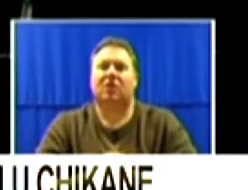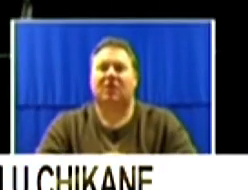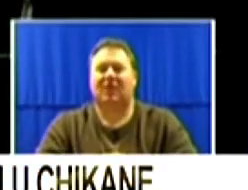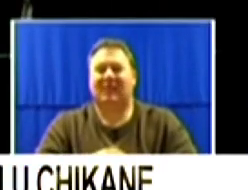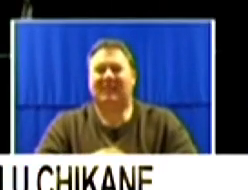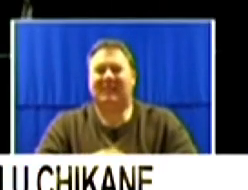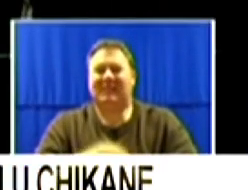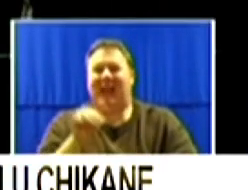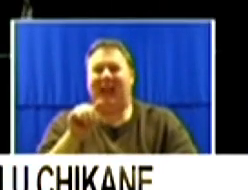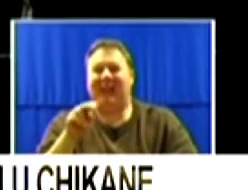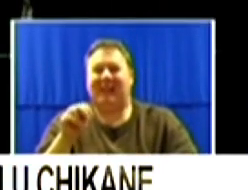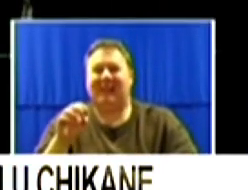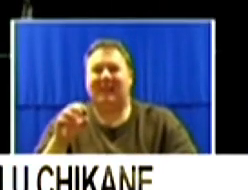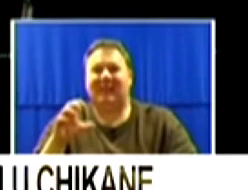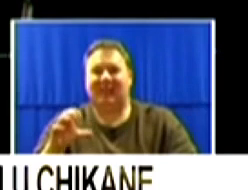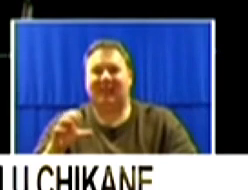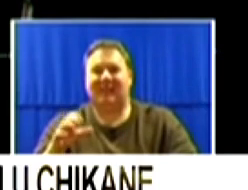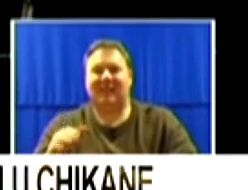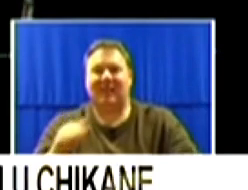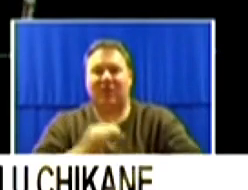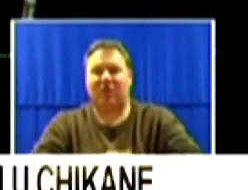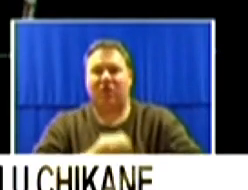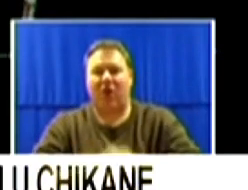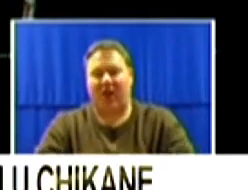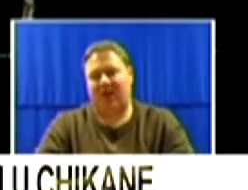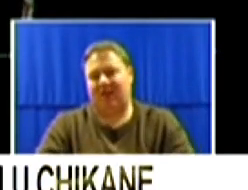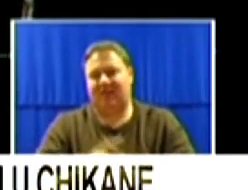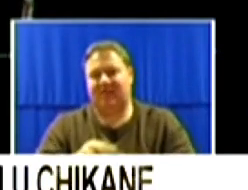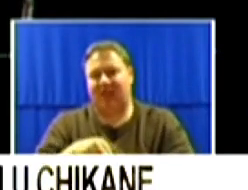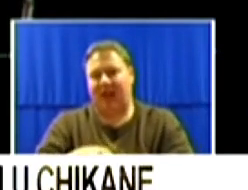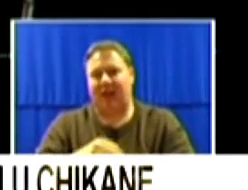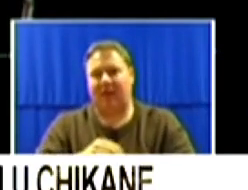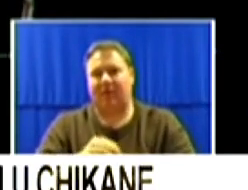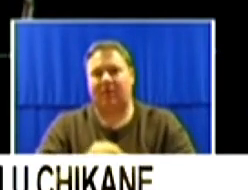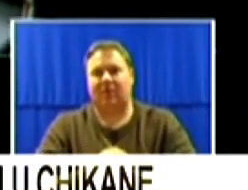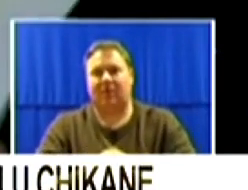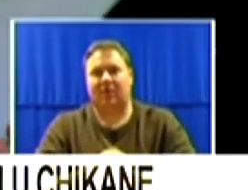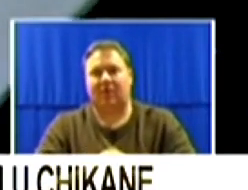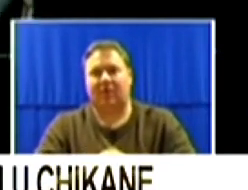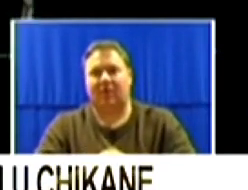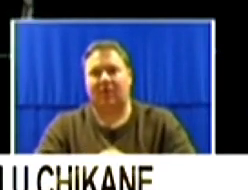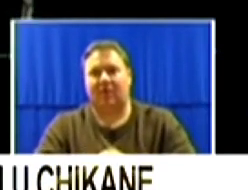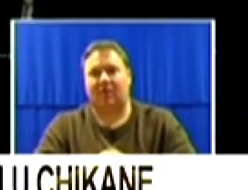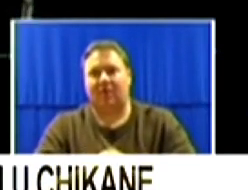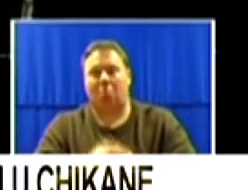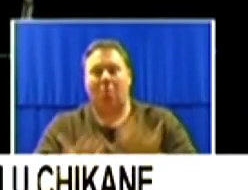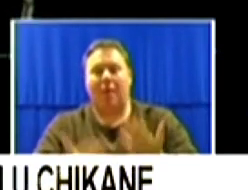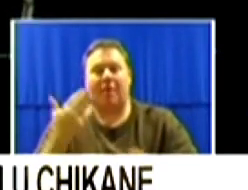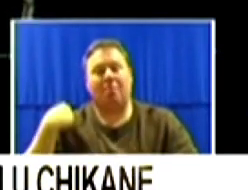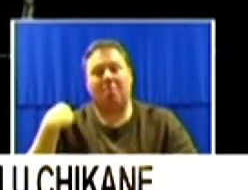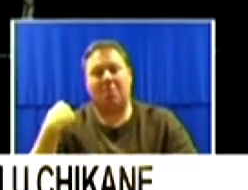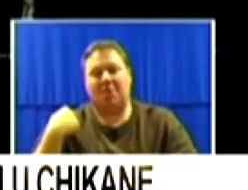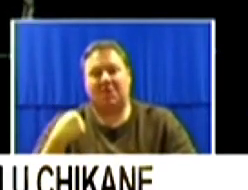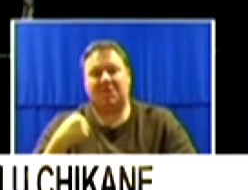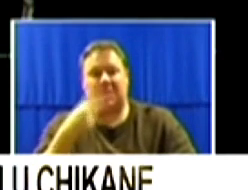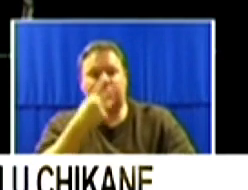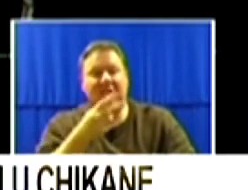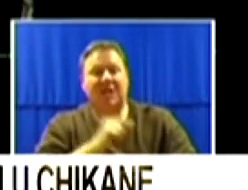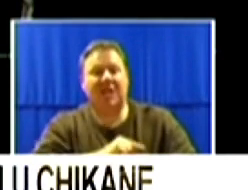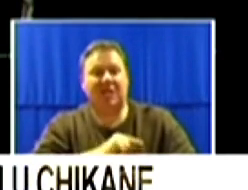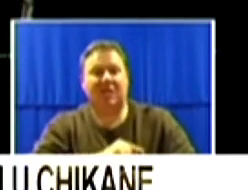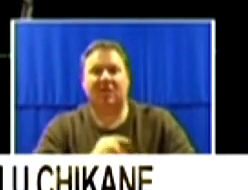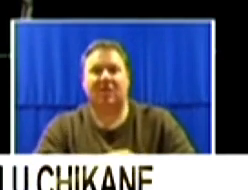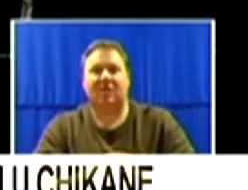ANC cadre would stand up and act if an issue arose against a lifelong colleague, perhaps a minister. He would be put